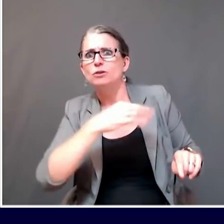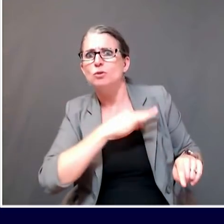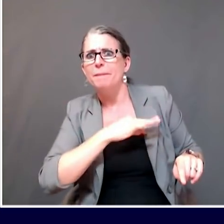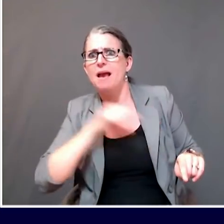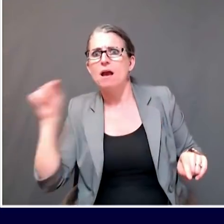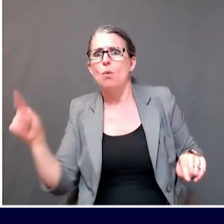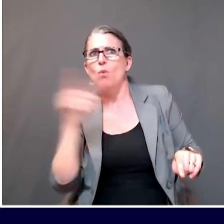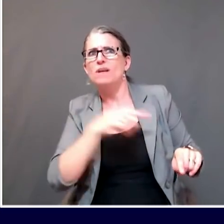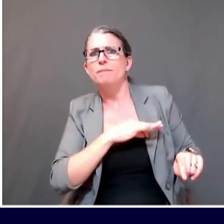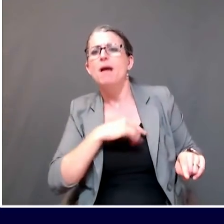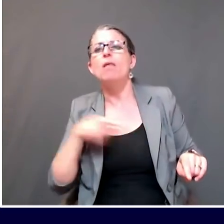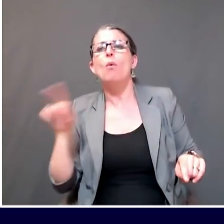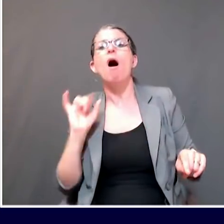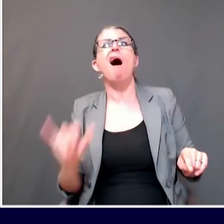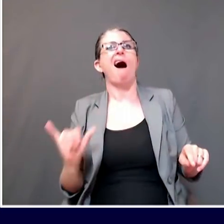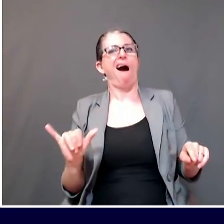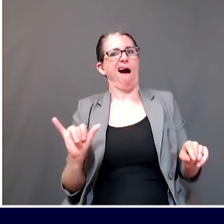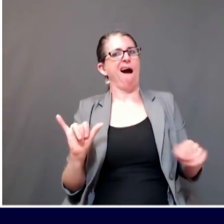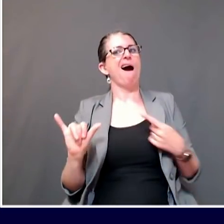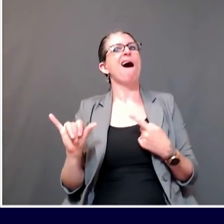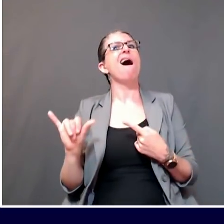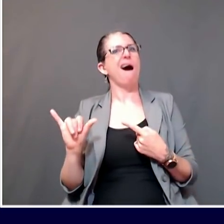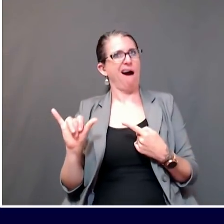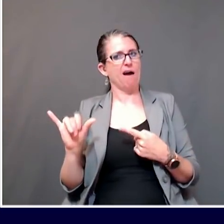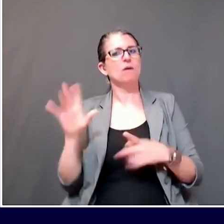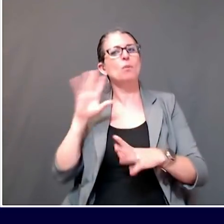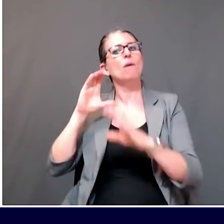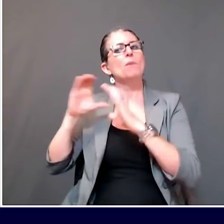system where states report